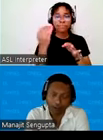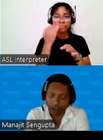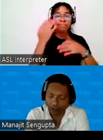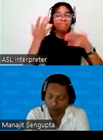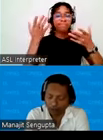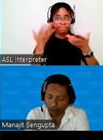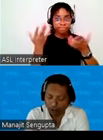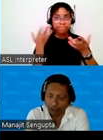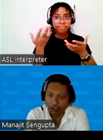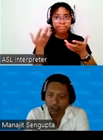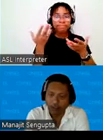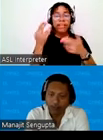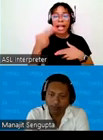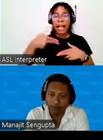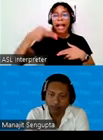results in high quality